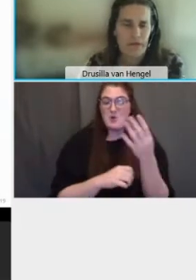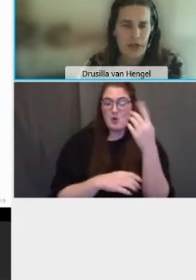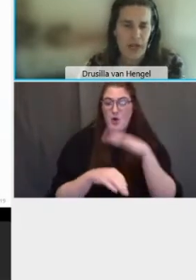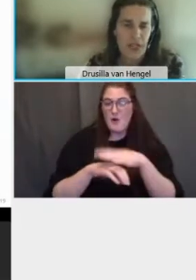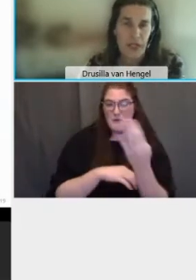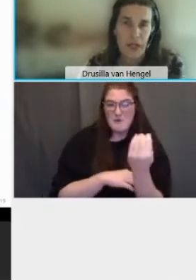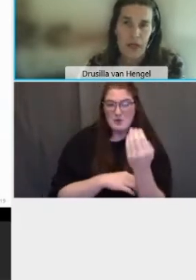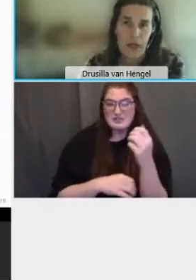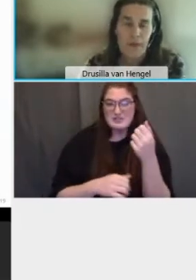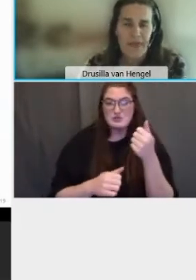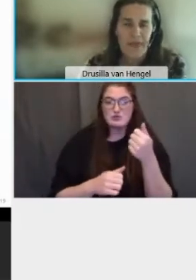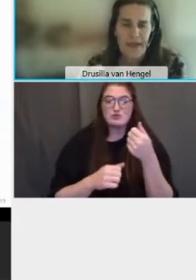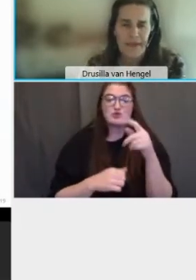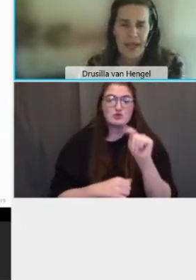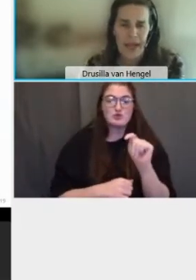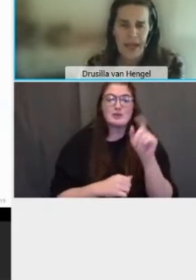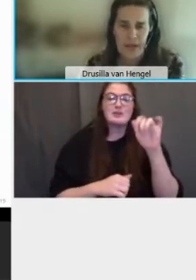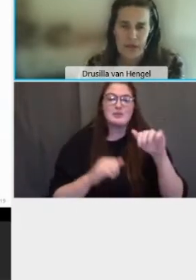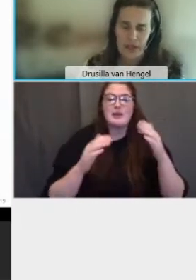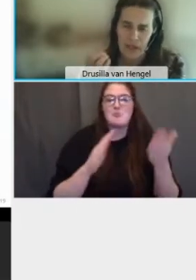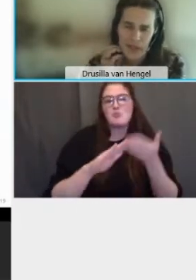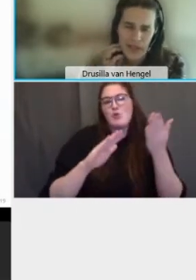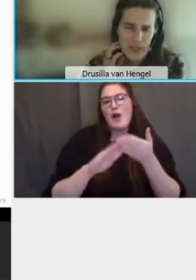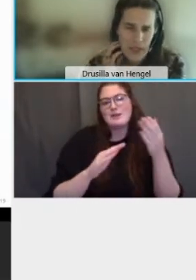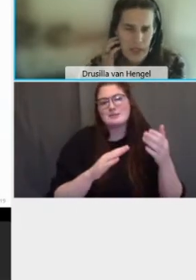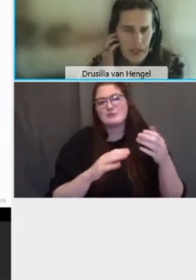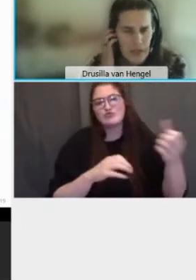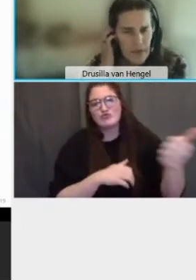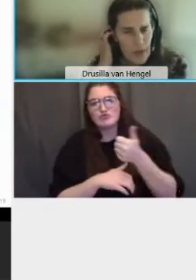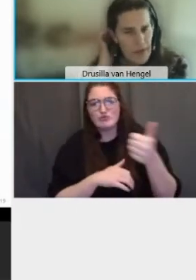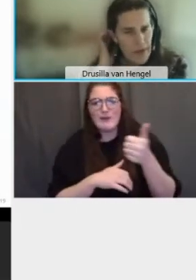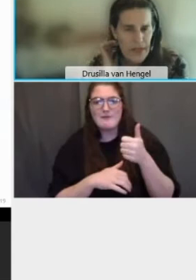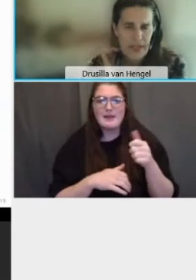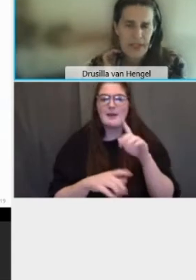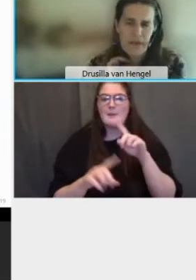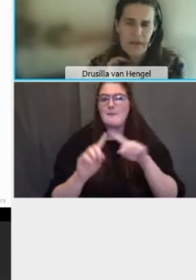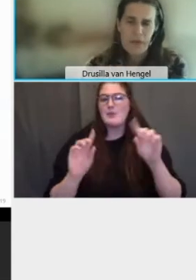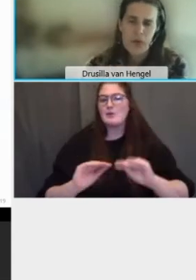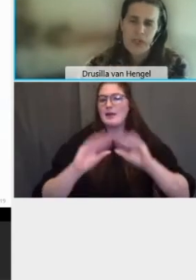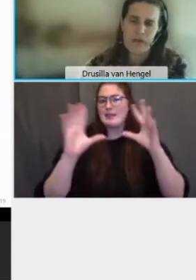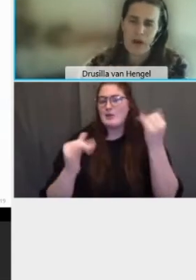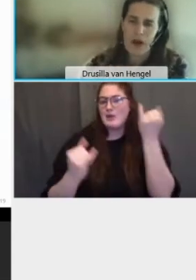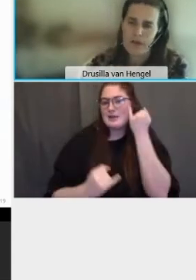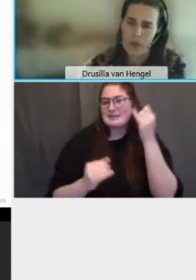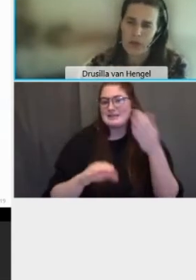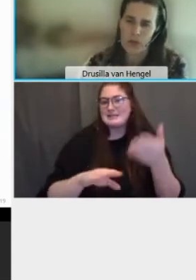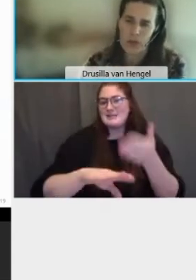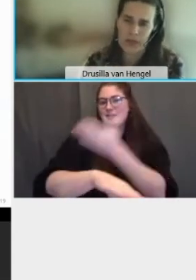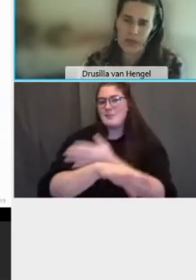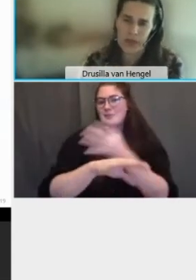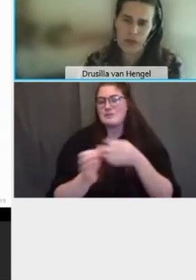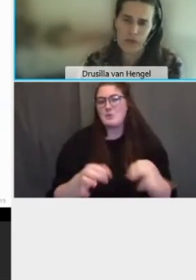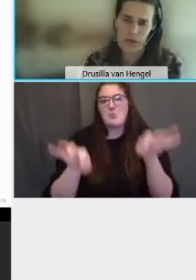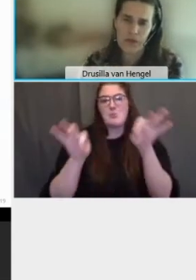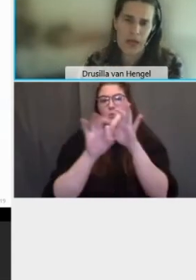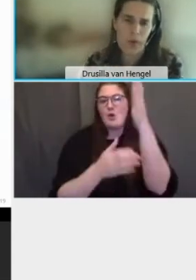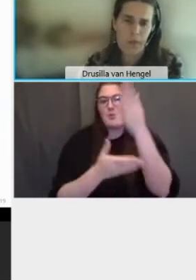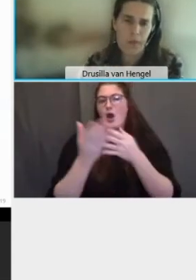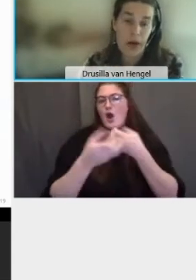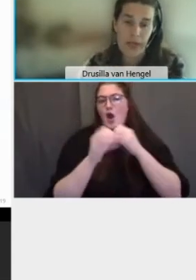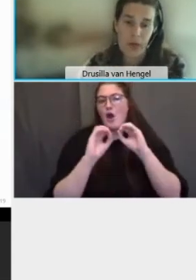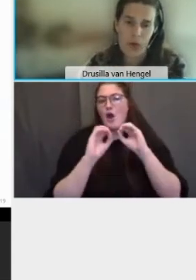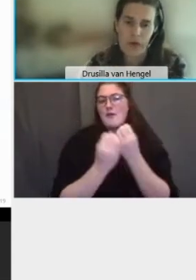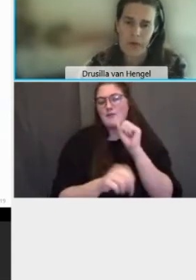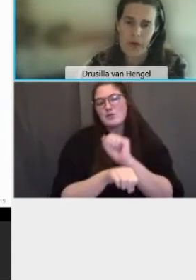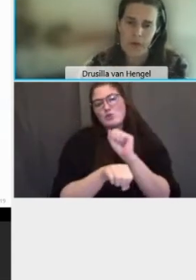lane reconfiguration. But that said, there's a clear consensus developing that a significant portion of office workers will continue full-time